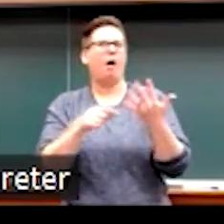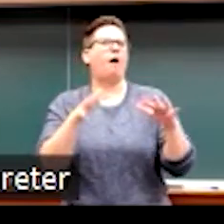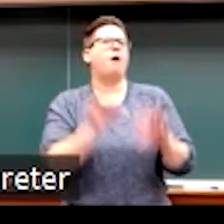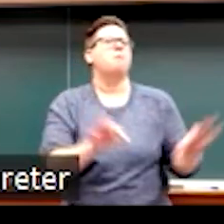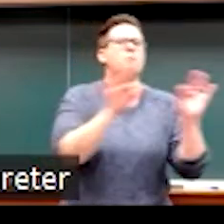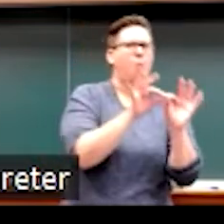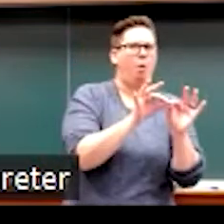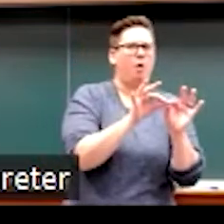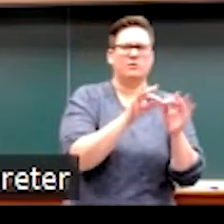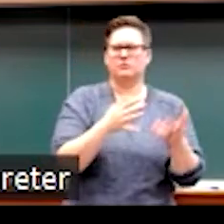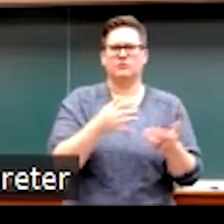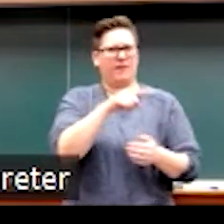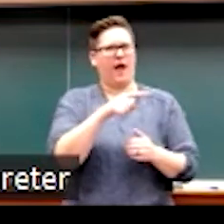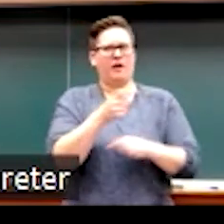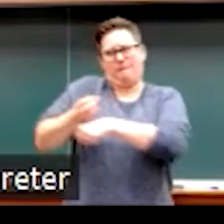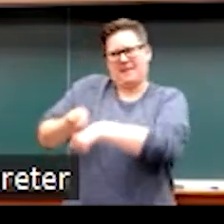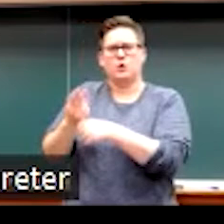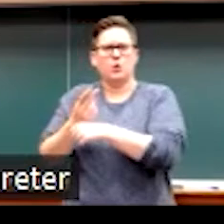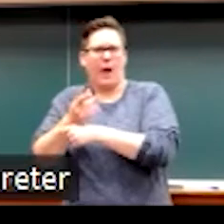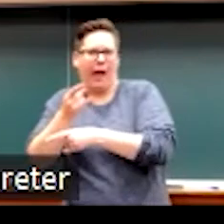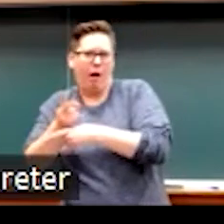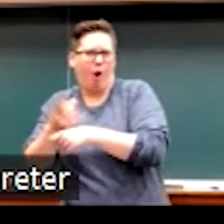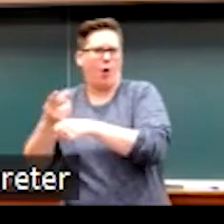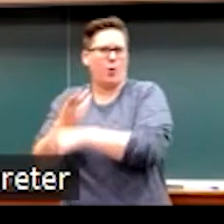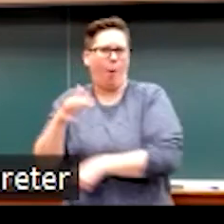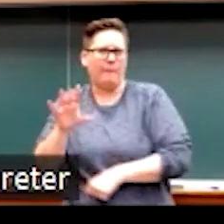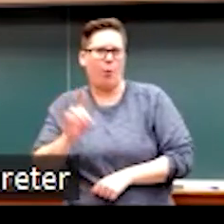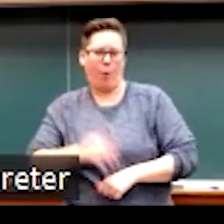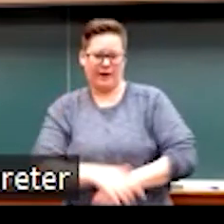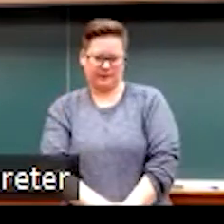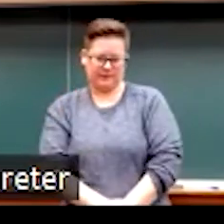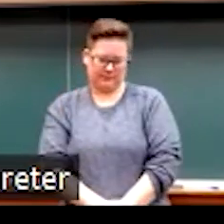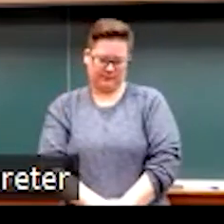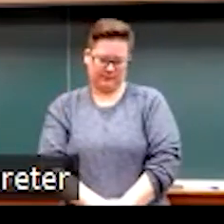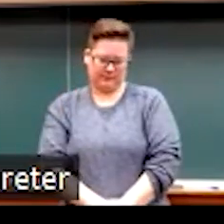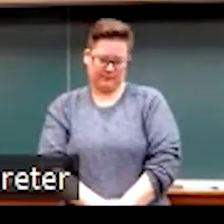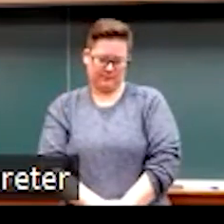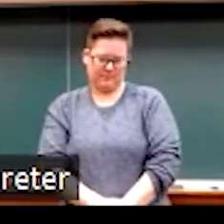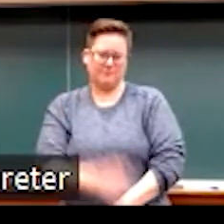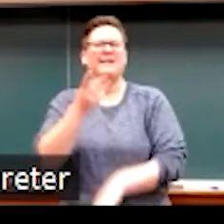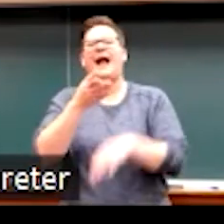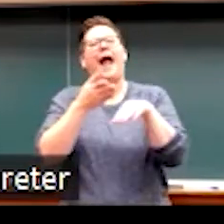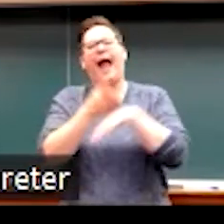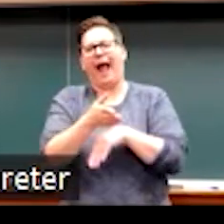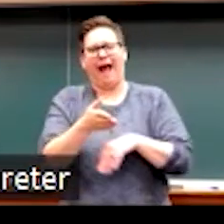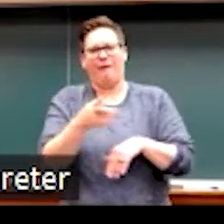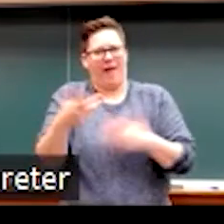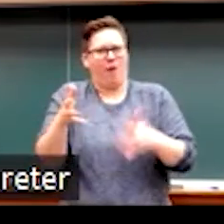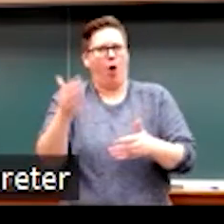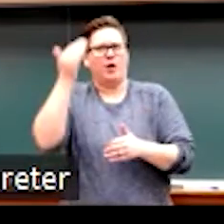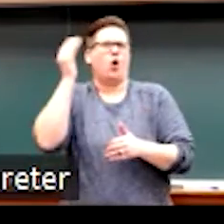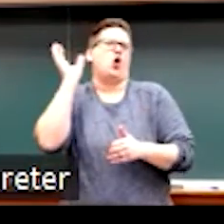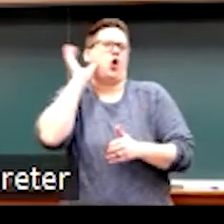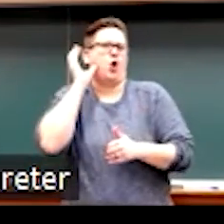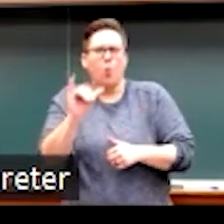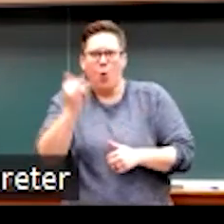more than using alcohol and opioids in this fashion. And this is after they've gotten information about what some of the